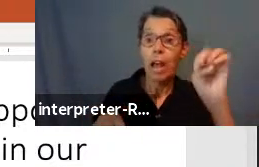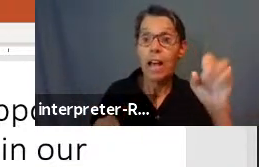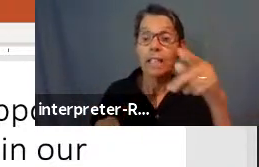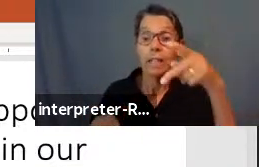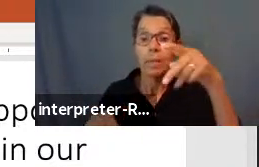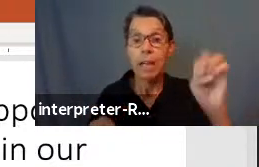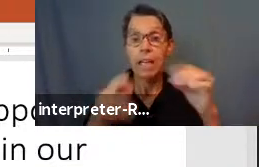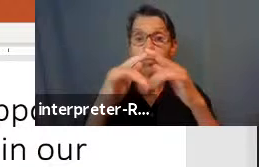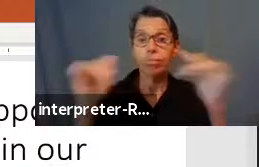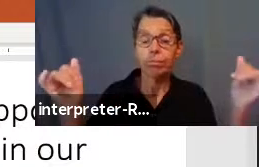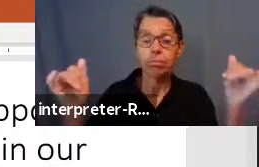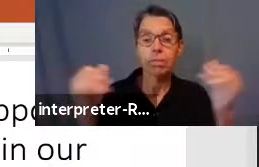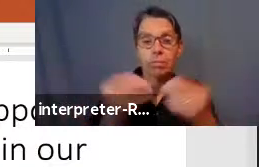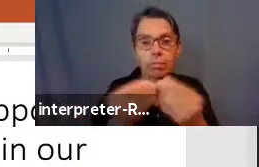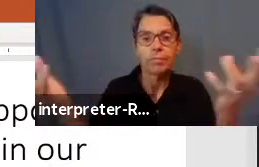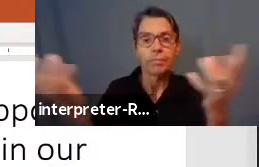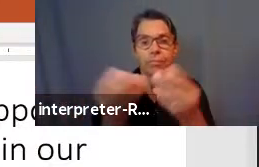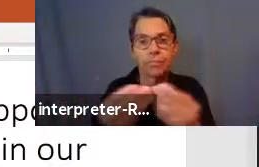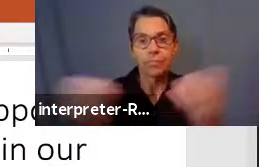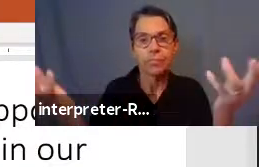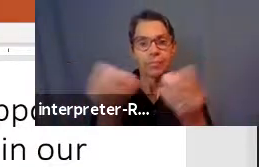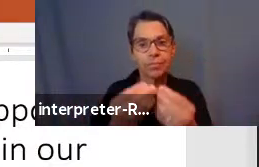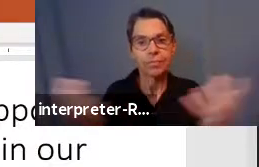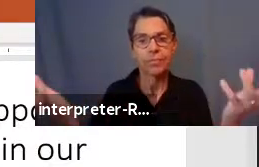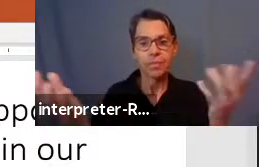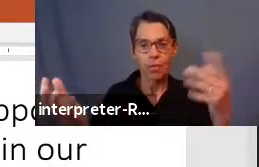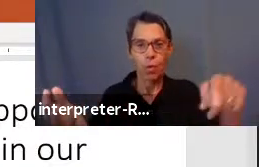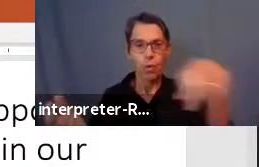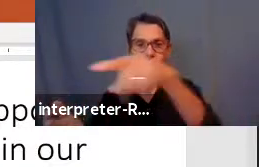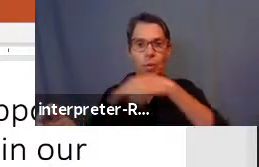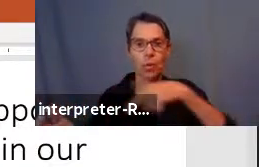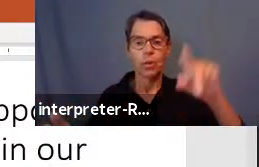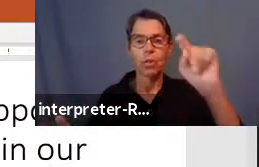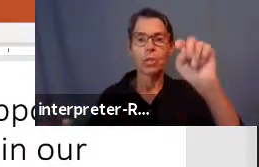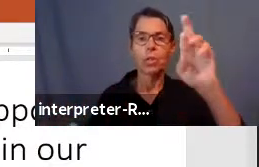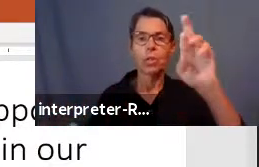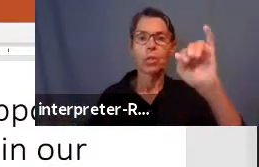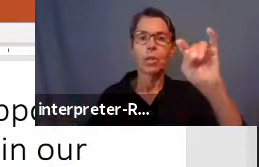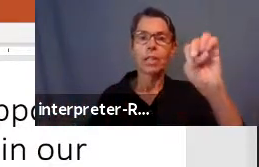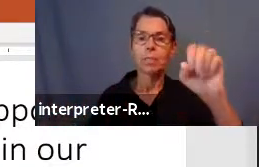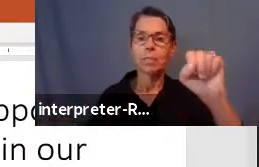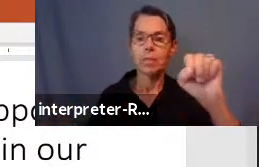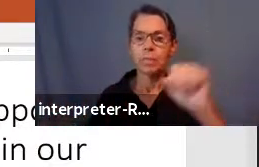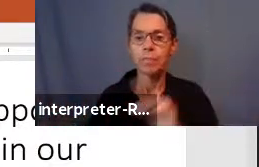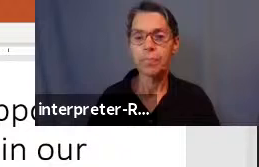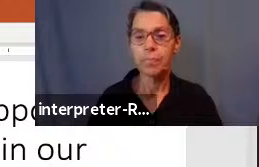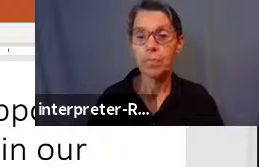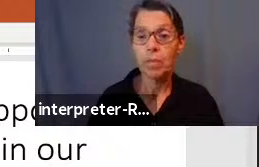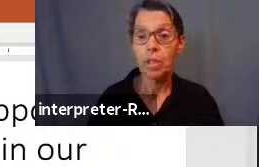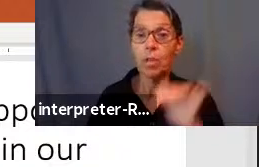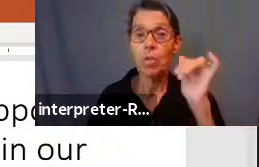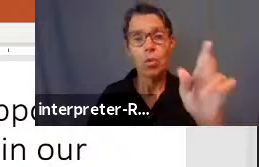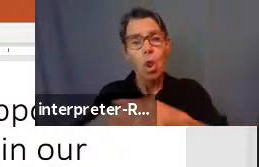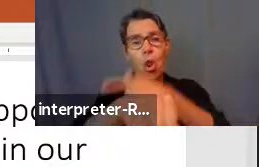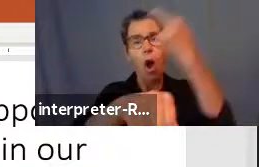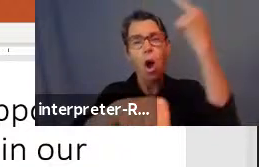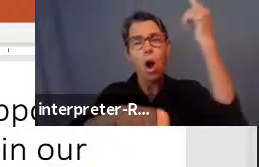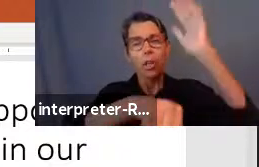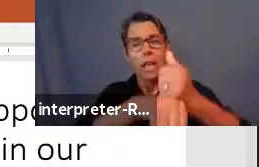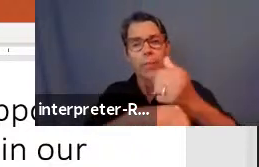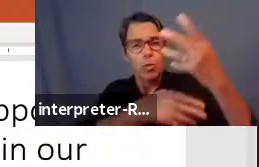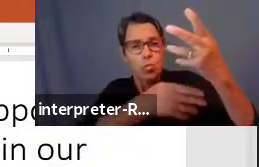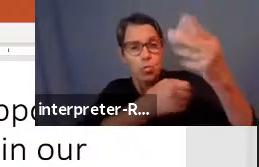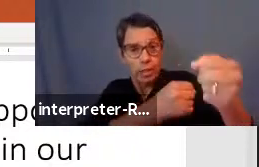our underserved population. So those long established and trusted partnerships, I feel like,